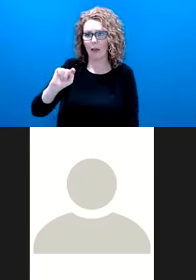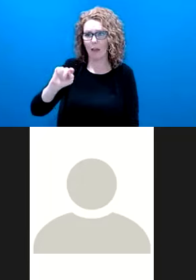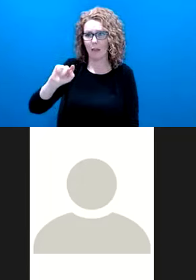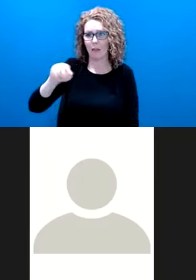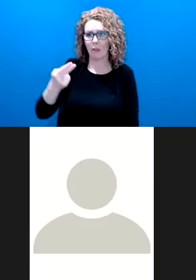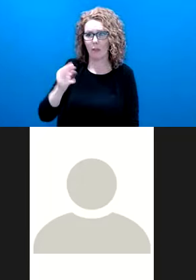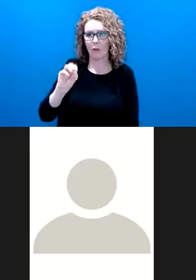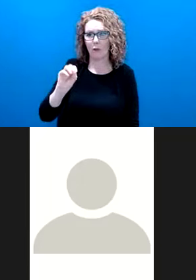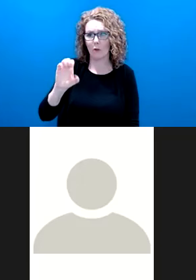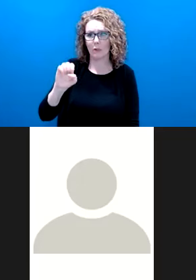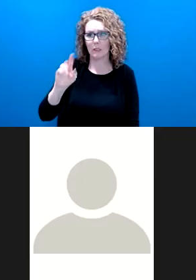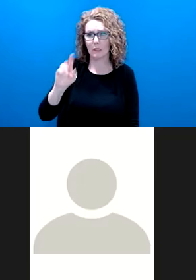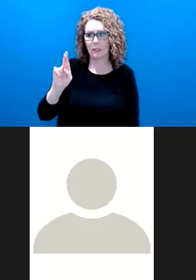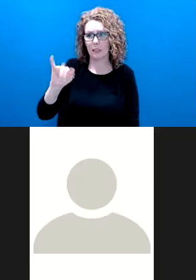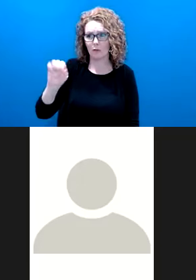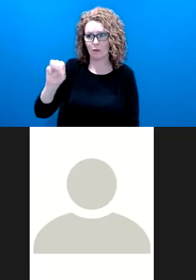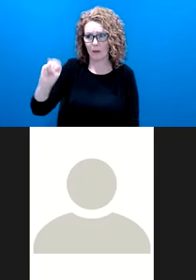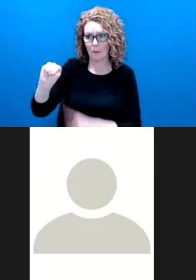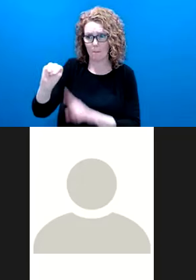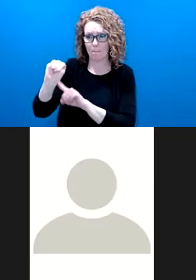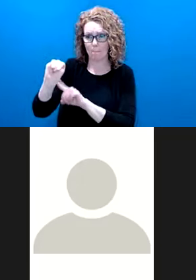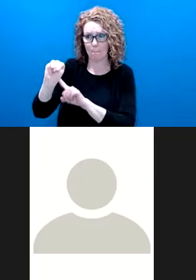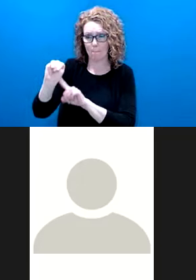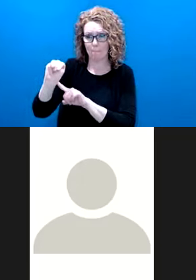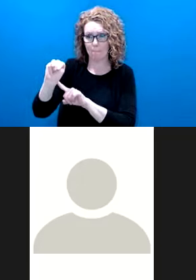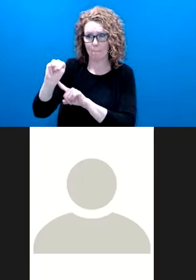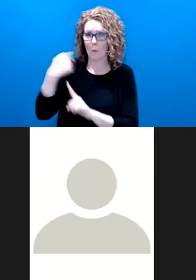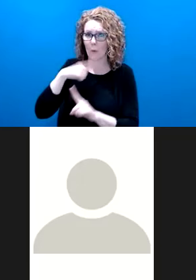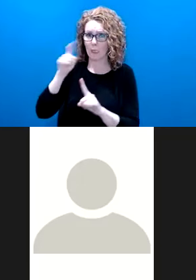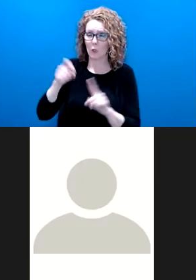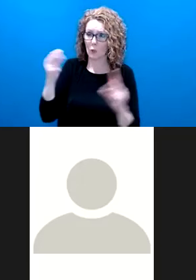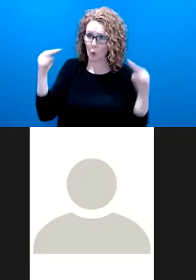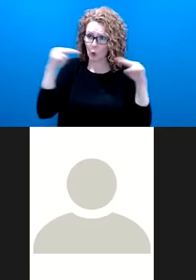culturally, what does cultural mean, really?